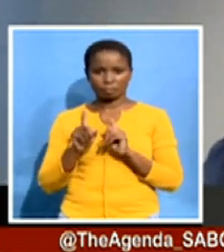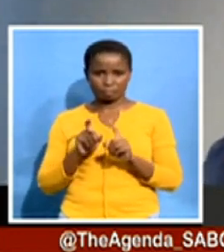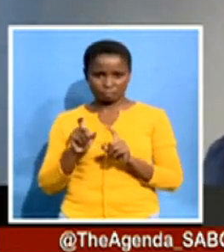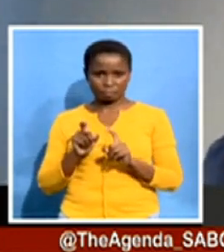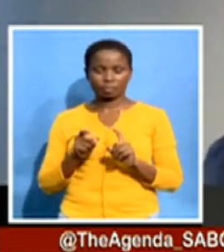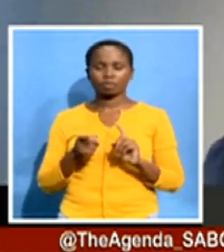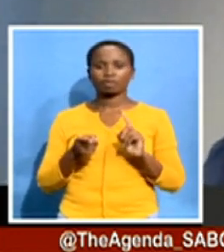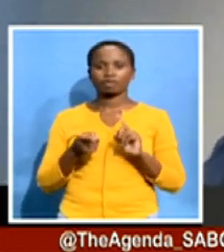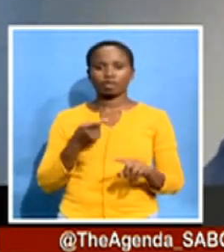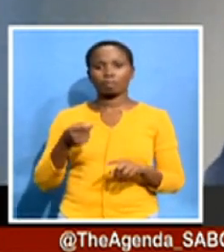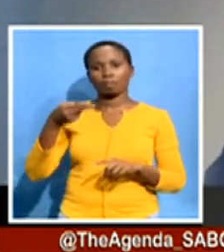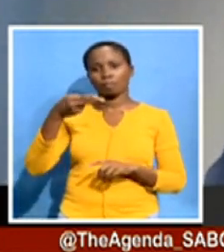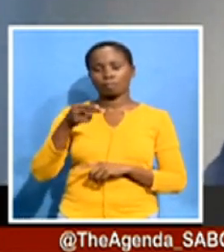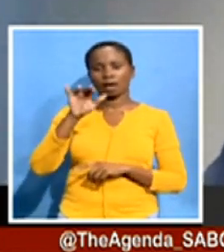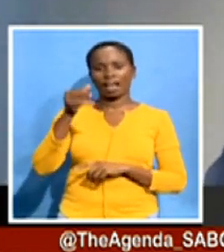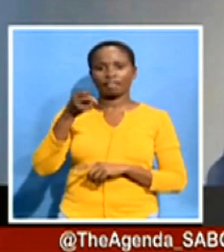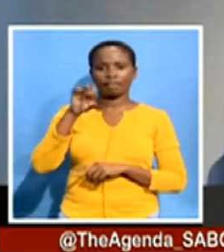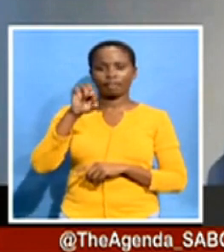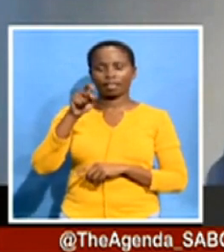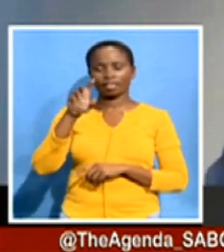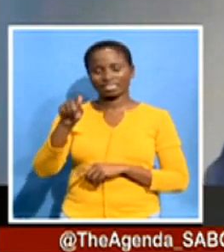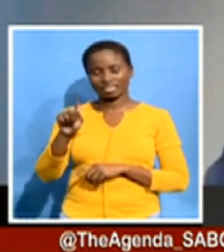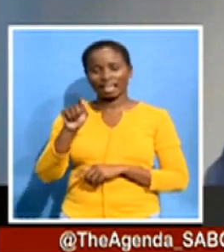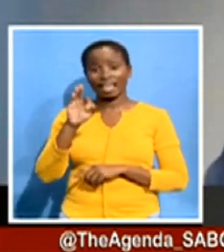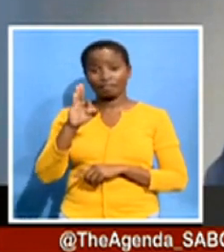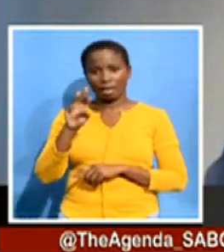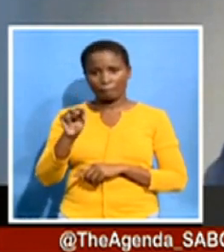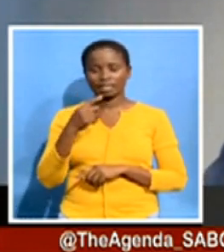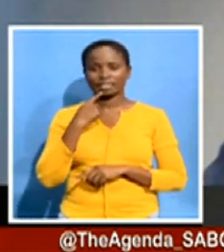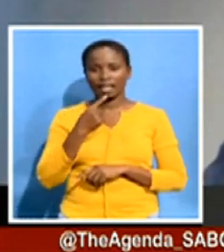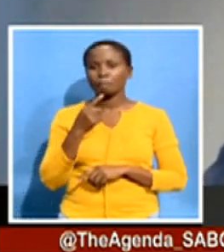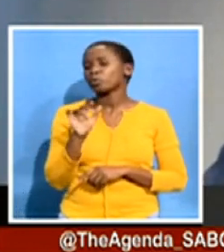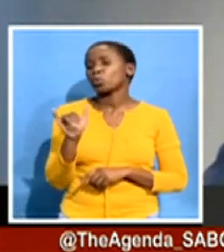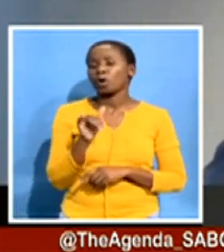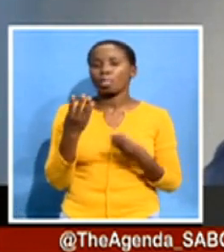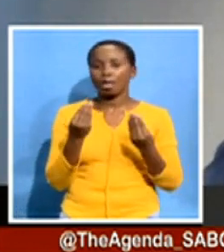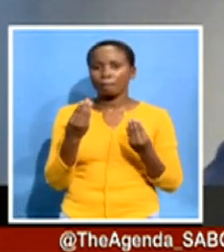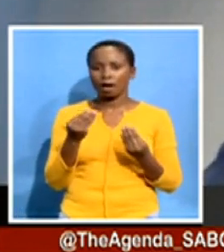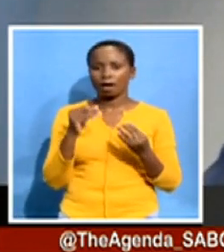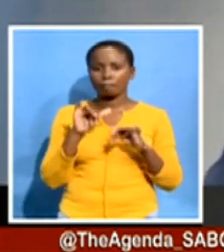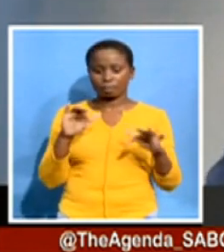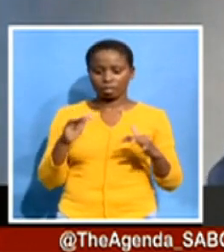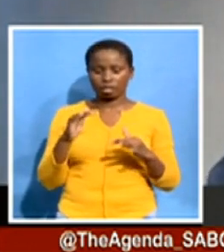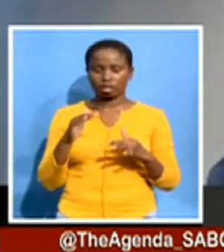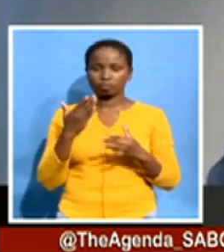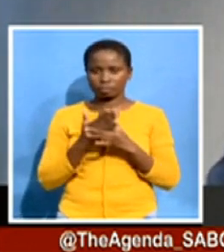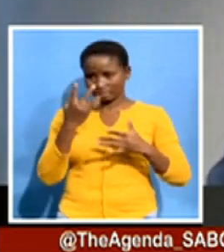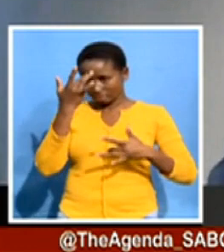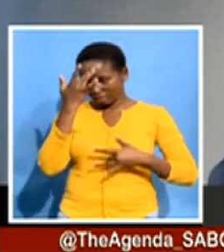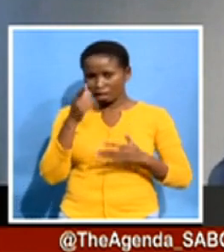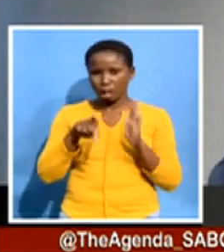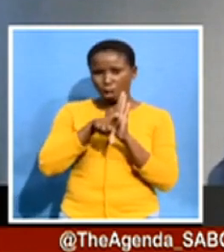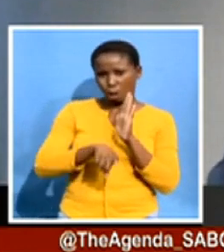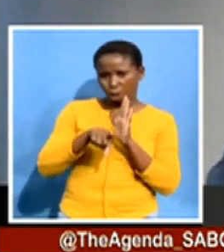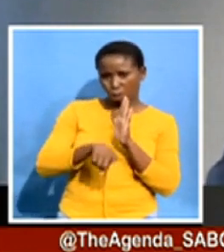Cloete. What are the number of cases are quite low over the past weeks. I'm wondering how well this matches